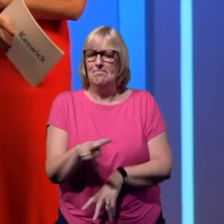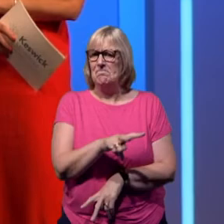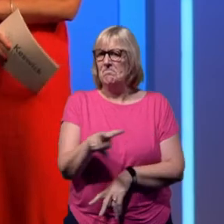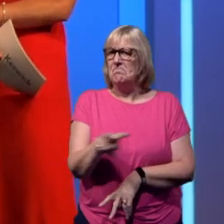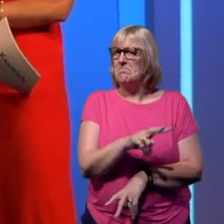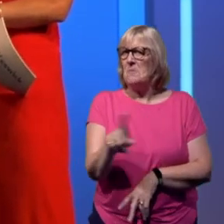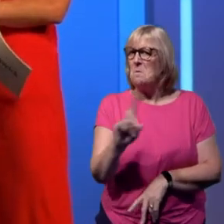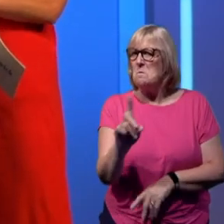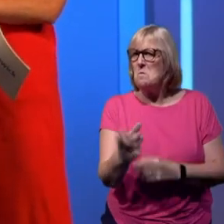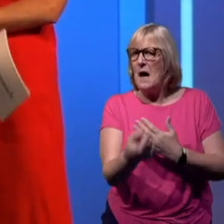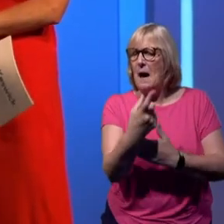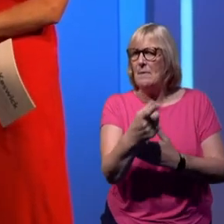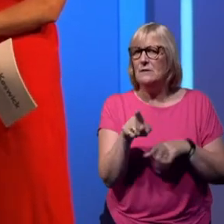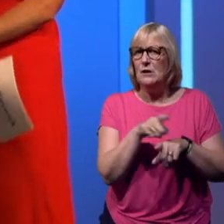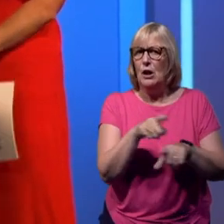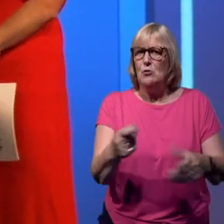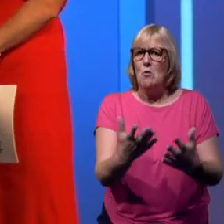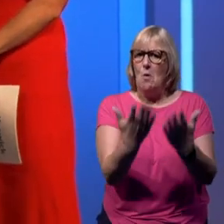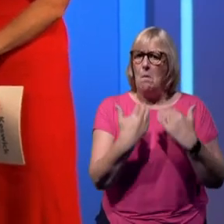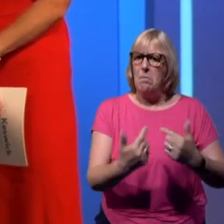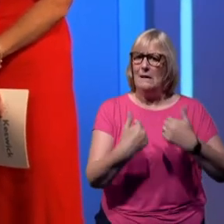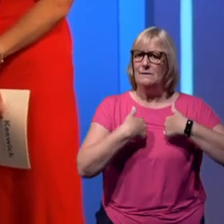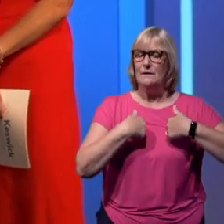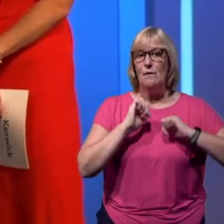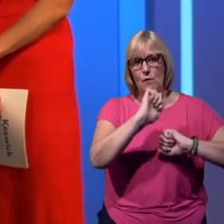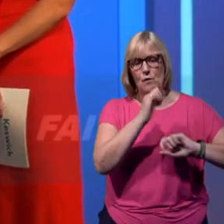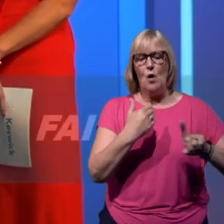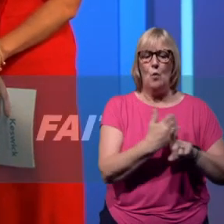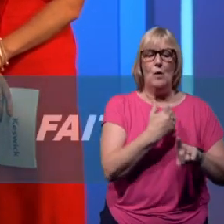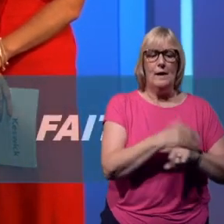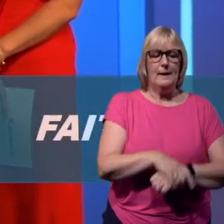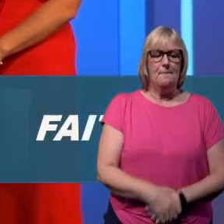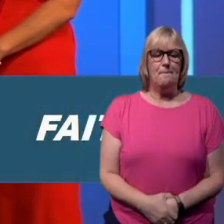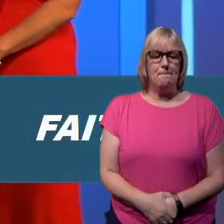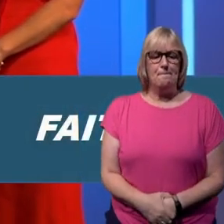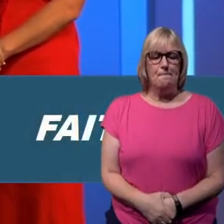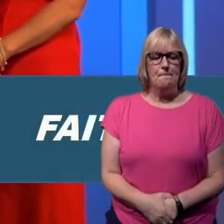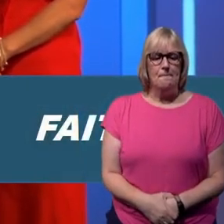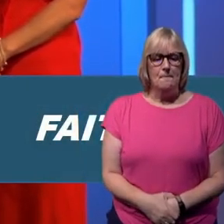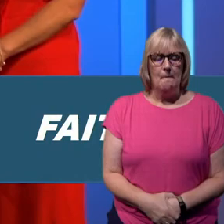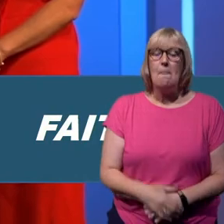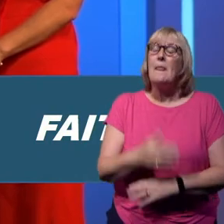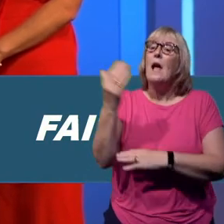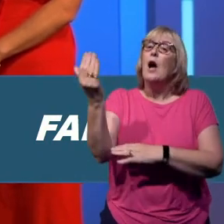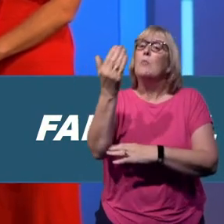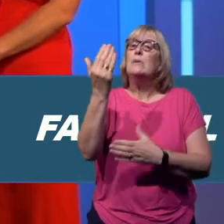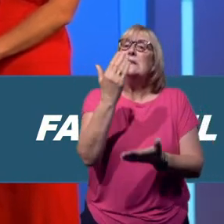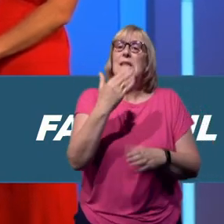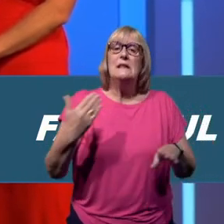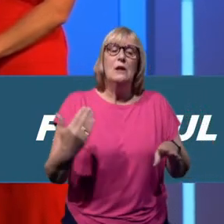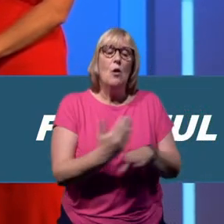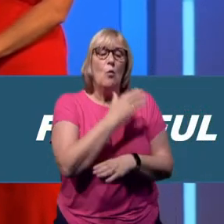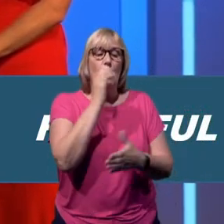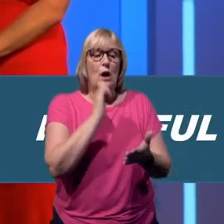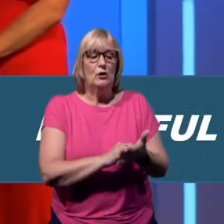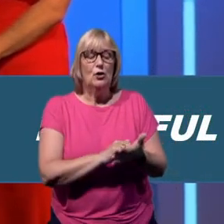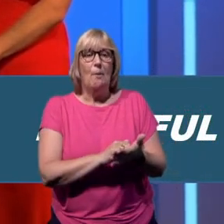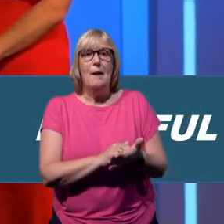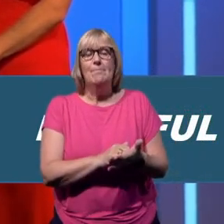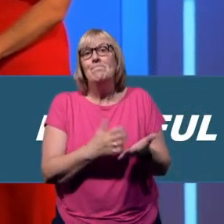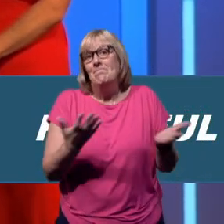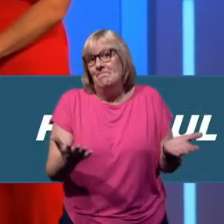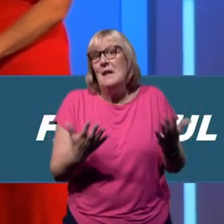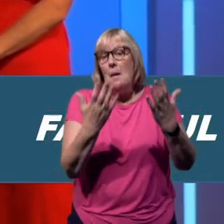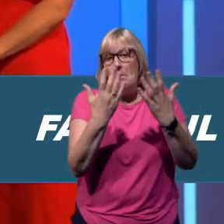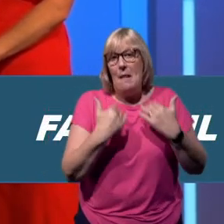how they've been a blessing to the ministry that you're involved in? Sure, yeah. The preaching workshop was really a blessing